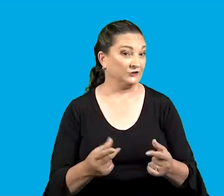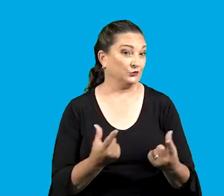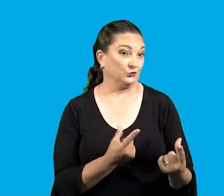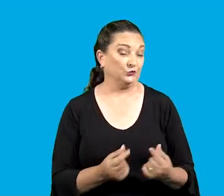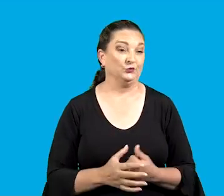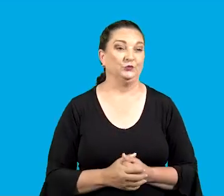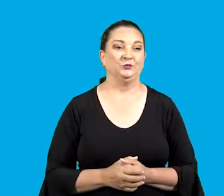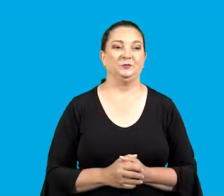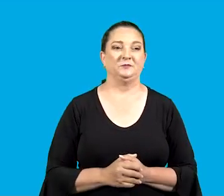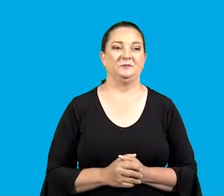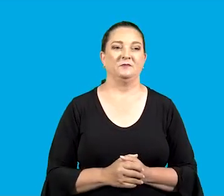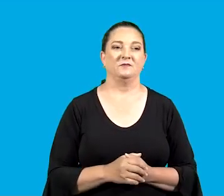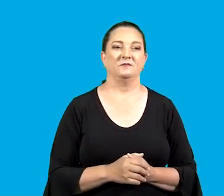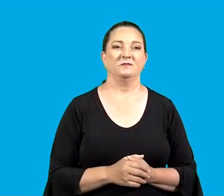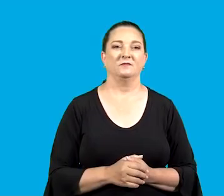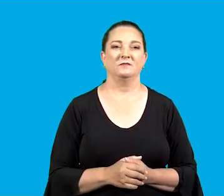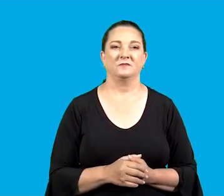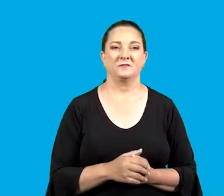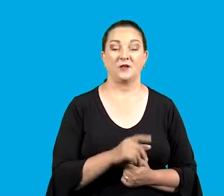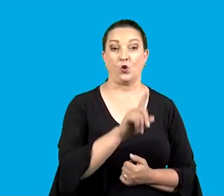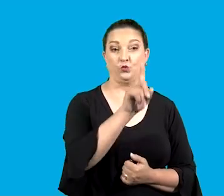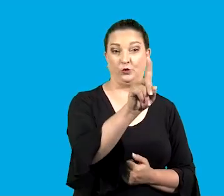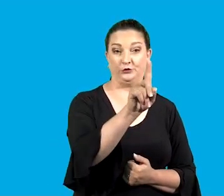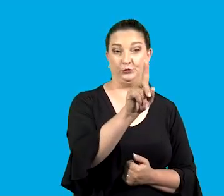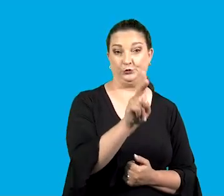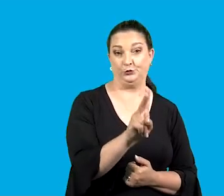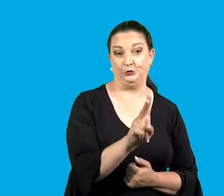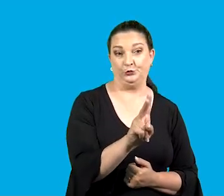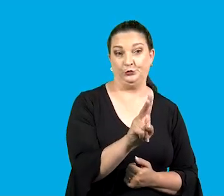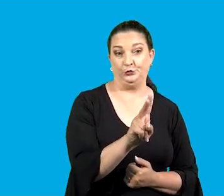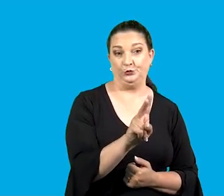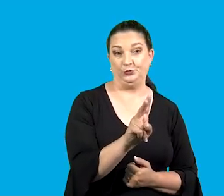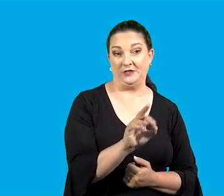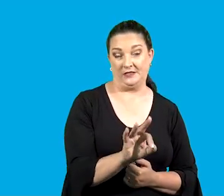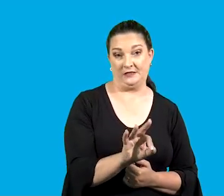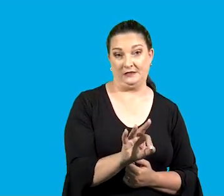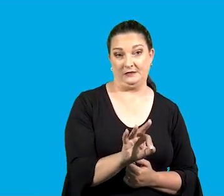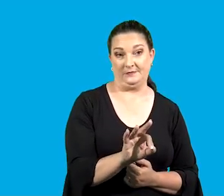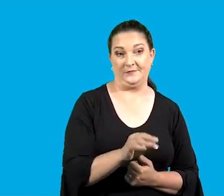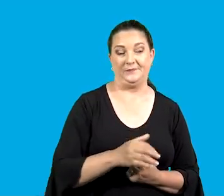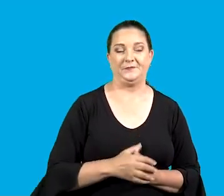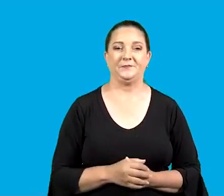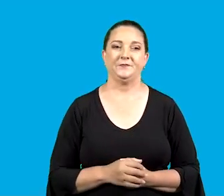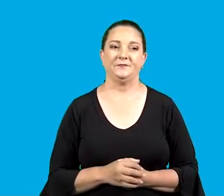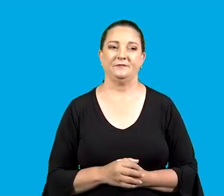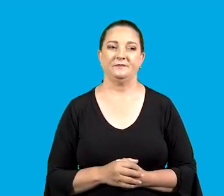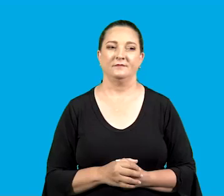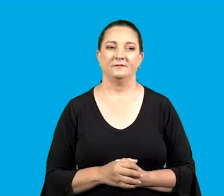faster, I'll come in, then I'll call this 1, I call this 2, and I call that